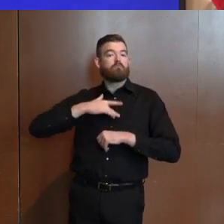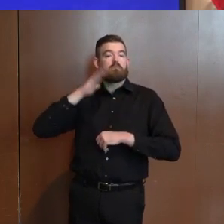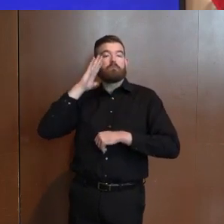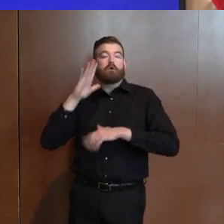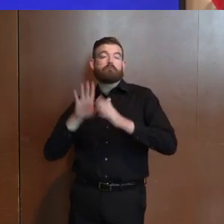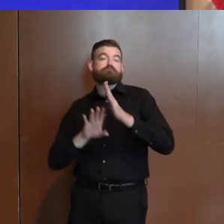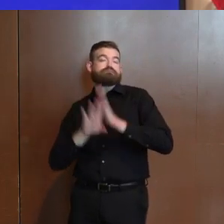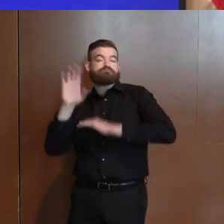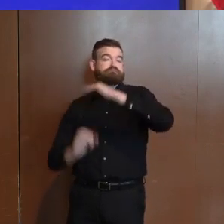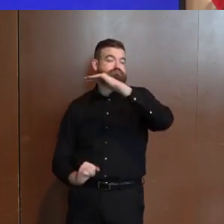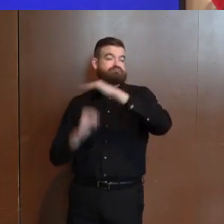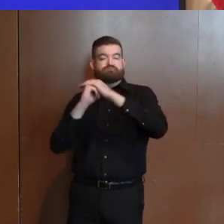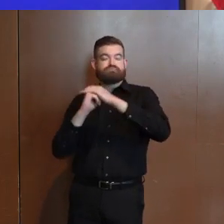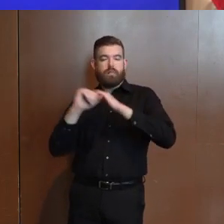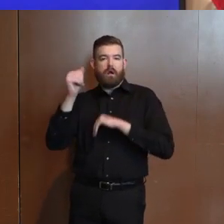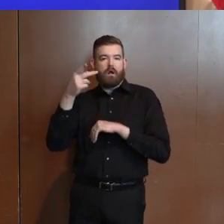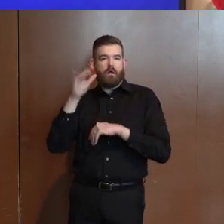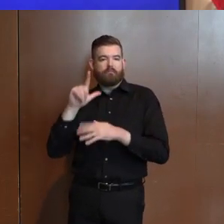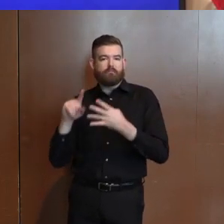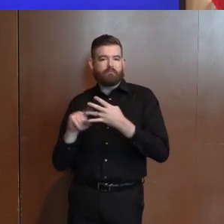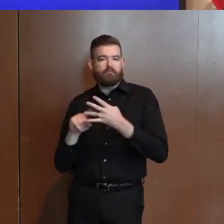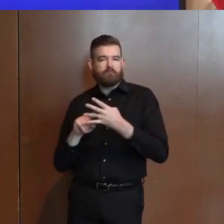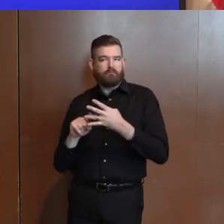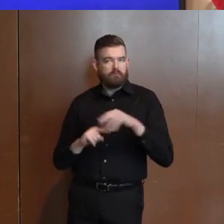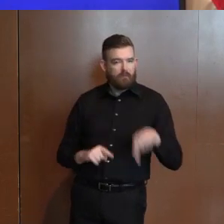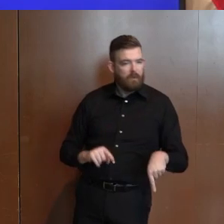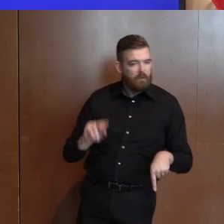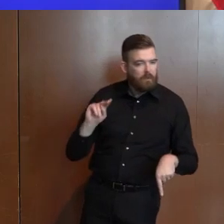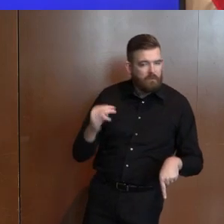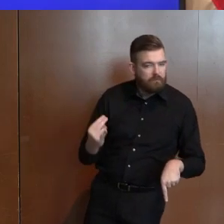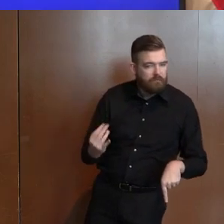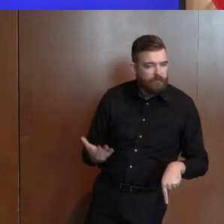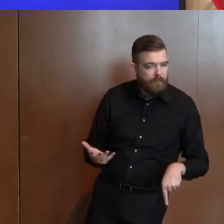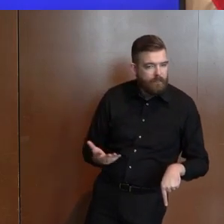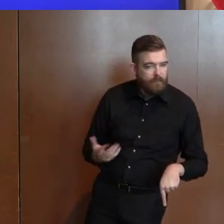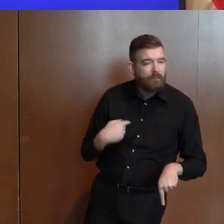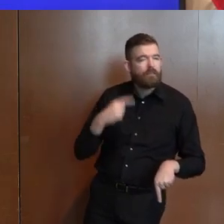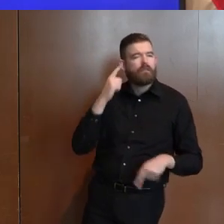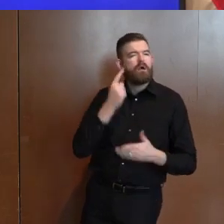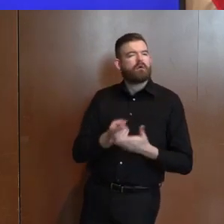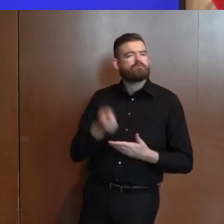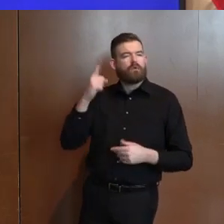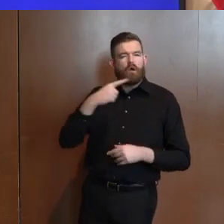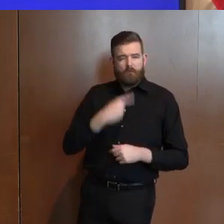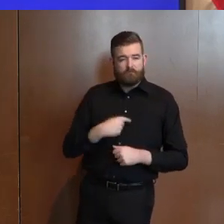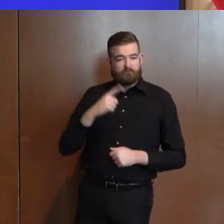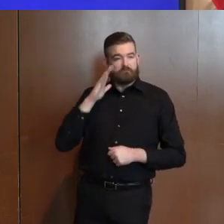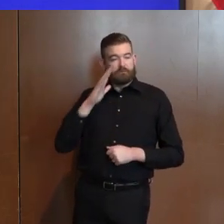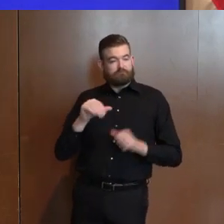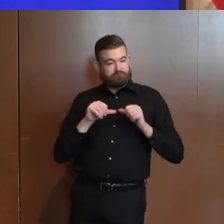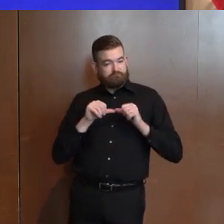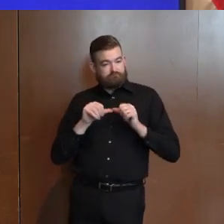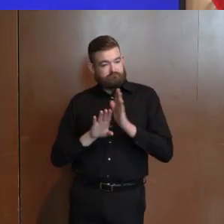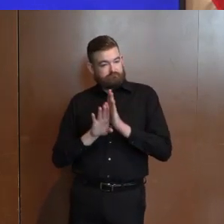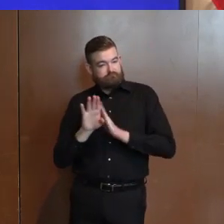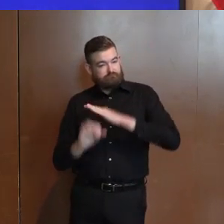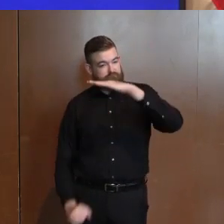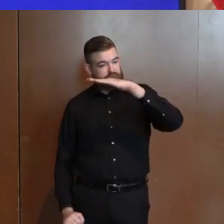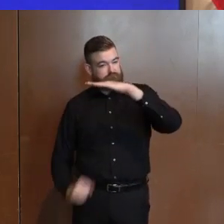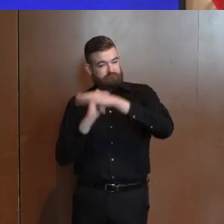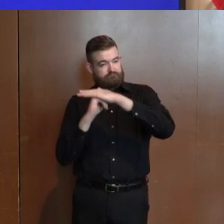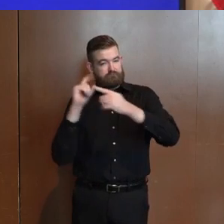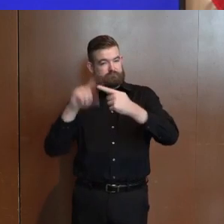a hint of to where are we? And Governor, a week or so ago, I forget which day, you said you expect us to last until about mid-May. Are you still thinking that